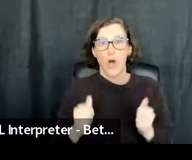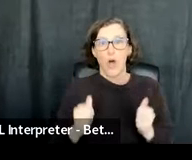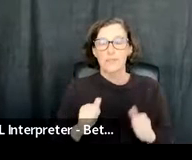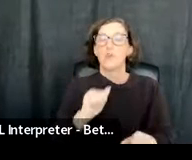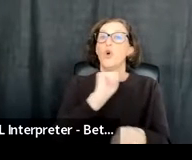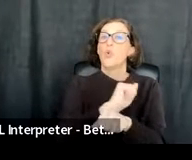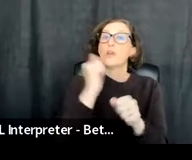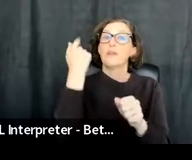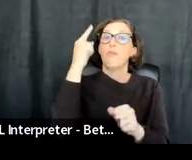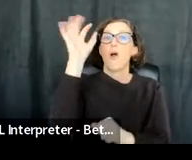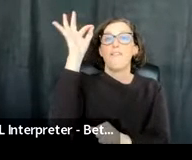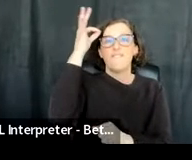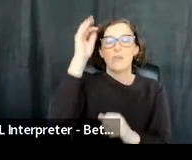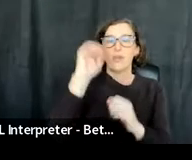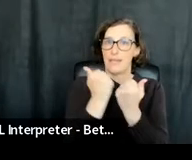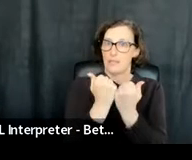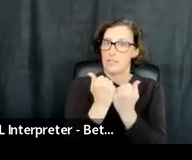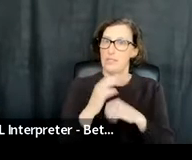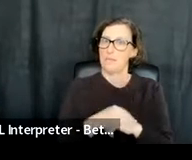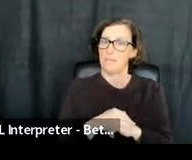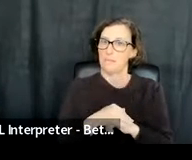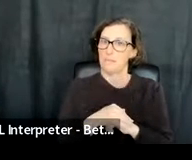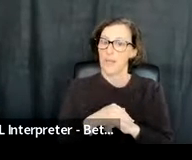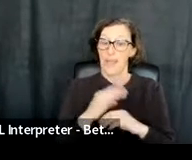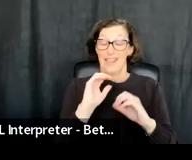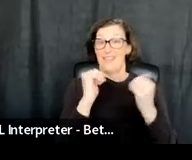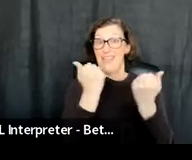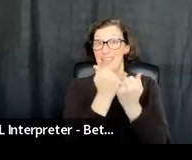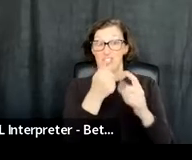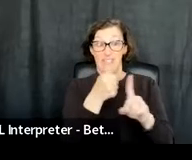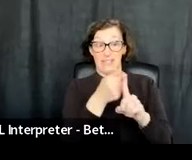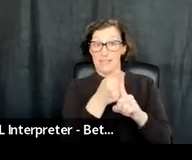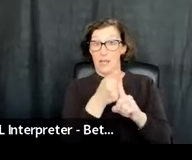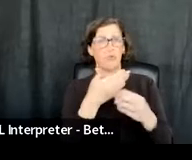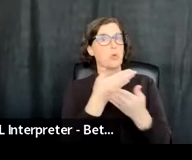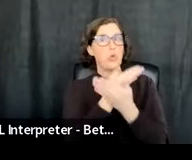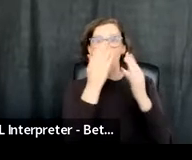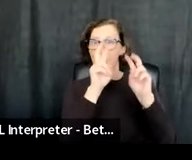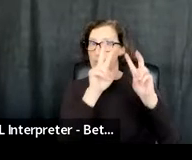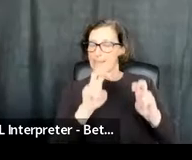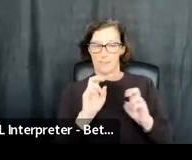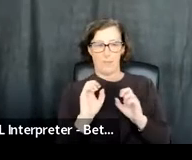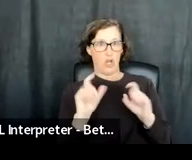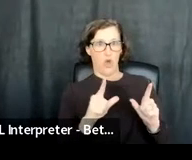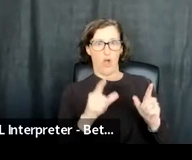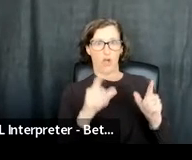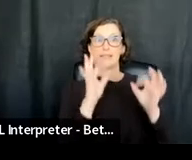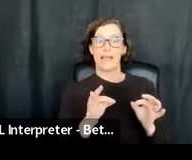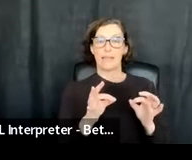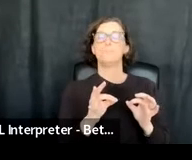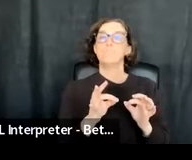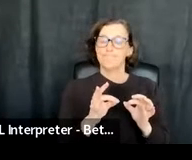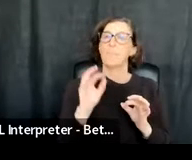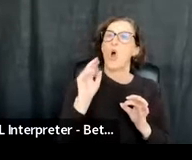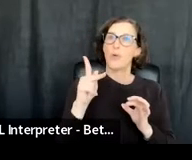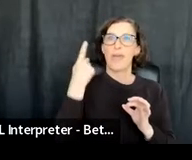agency. Her employer, without doing any kind of assessment, just decided, okay, well,